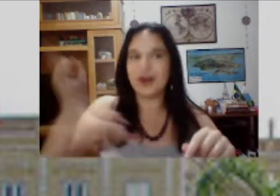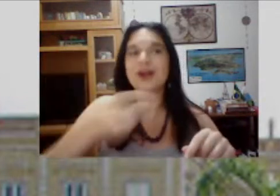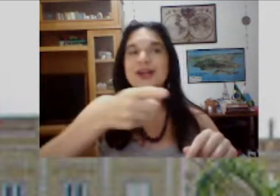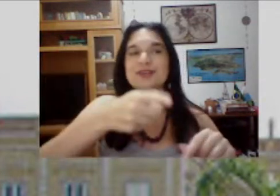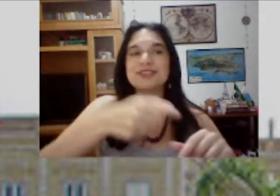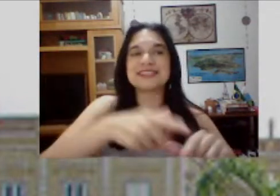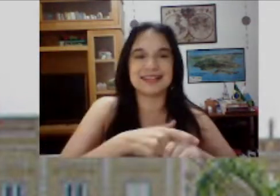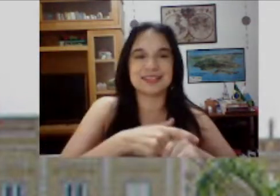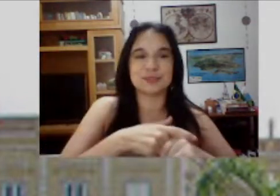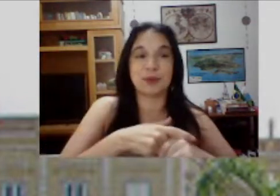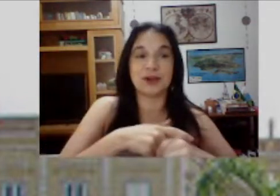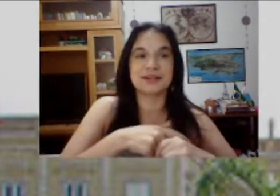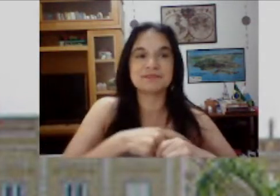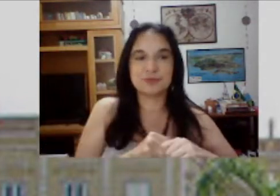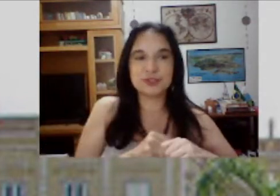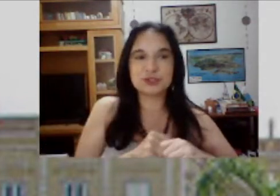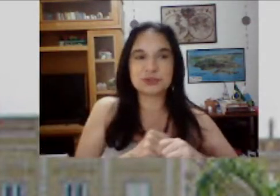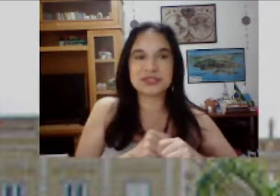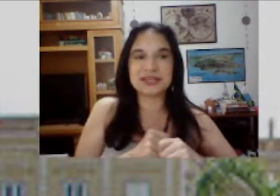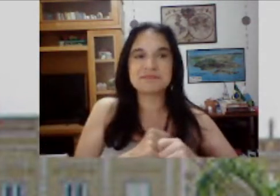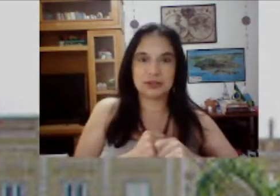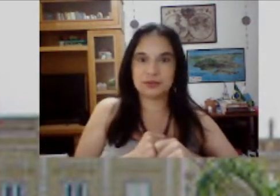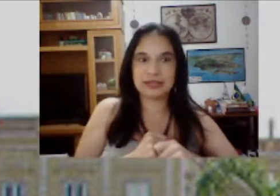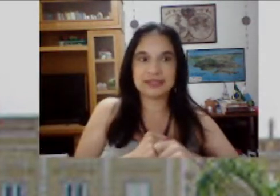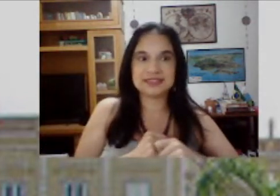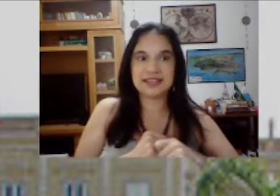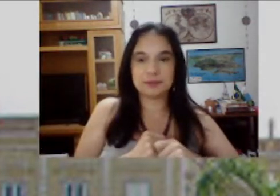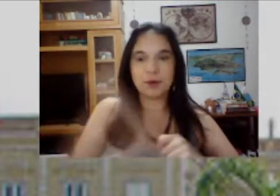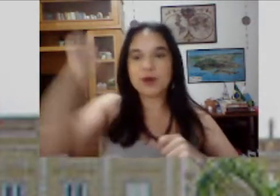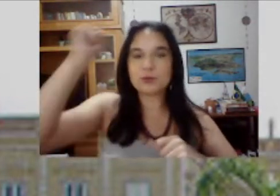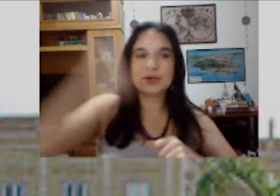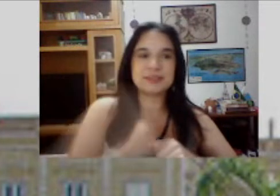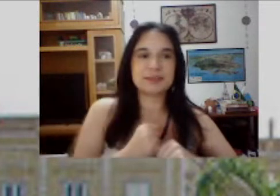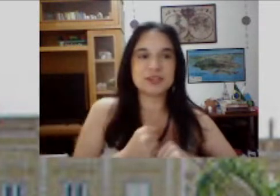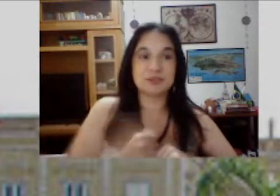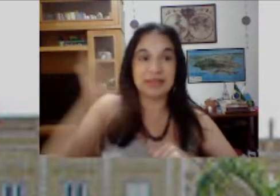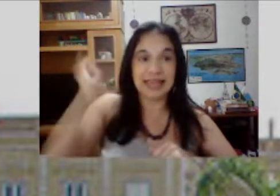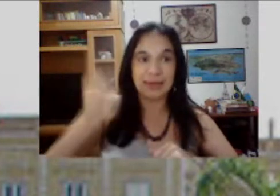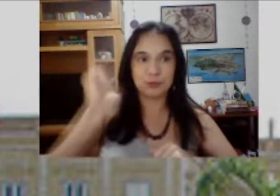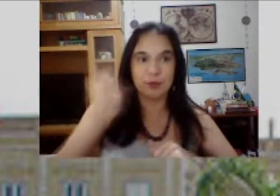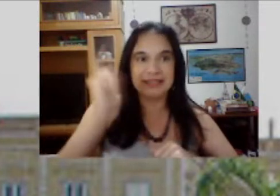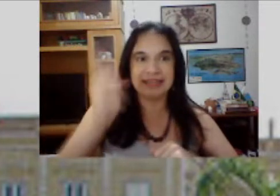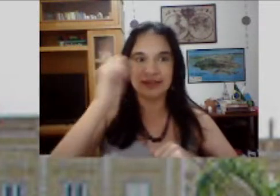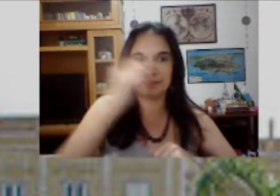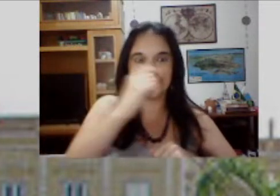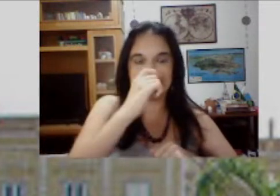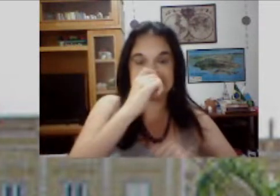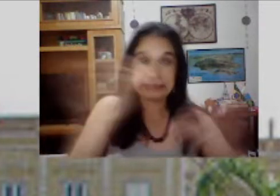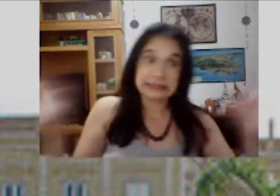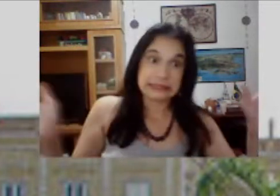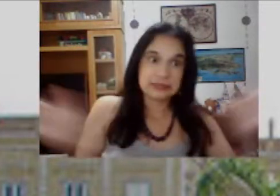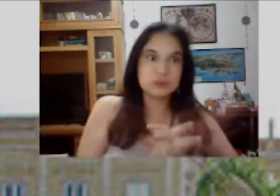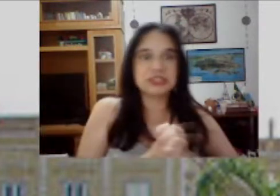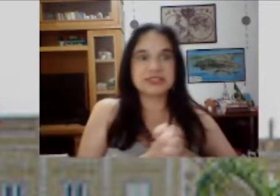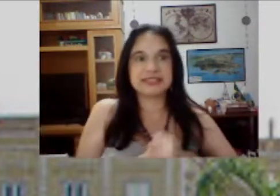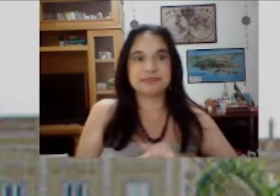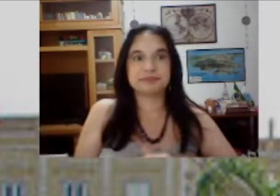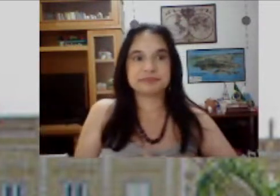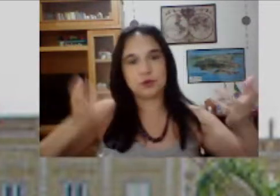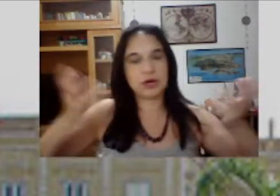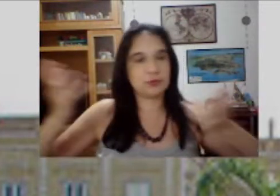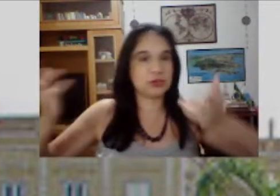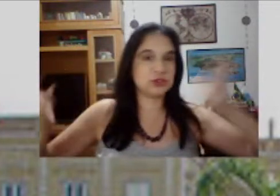we are going to visit this park virtually. At least part where it depends on me, it will be done. But we shall